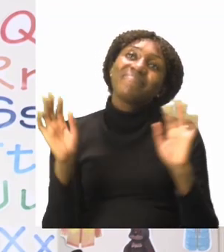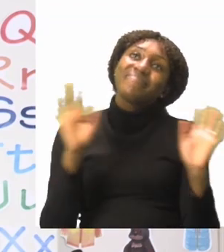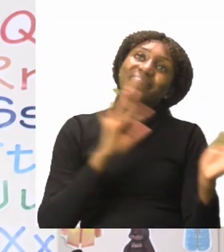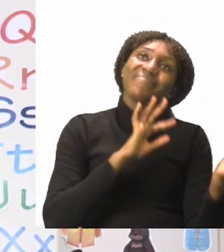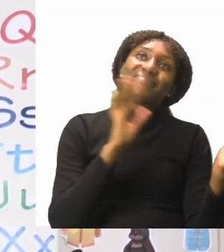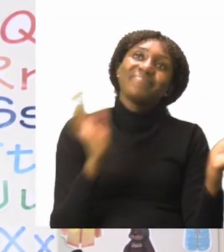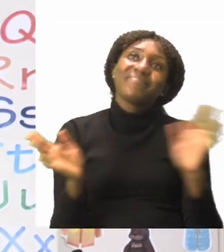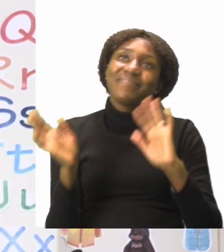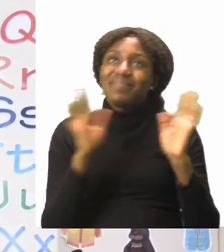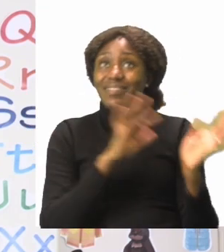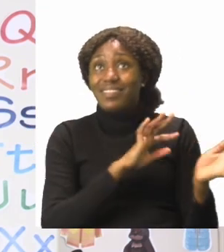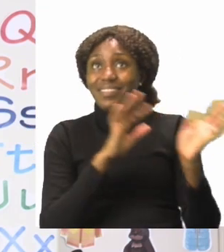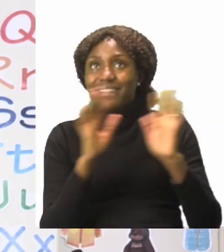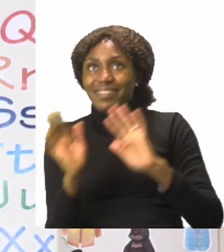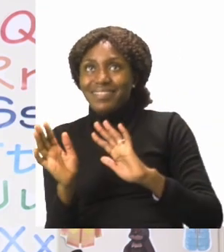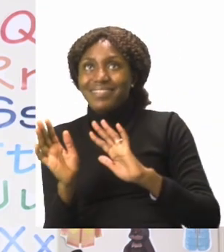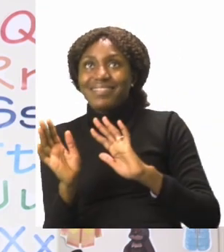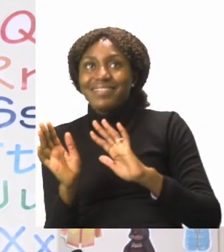Goodbye,